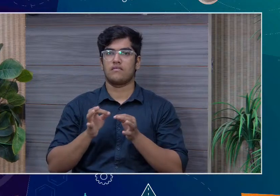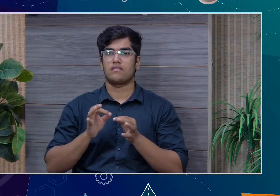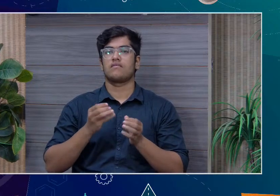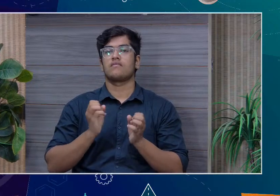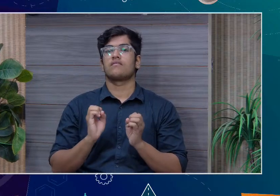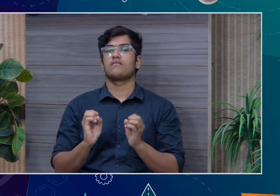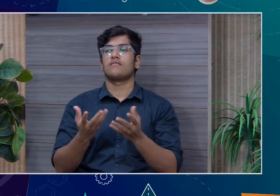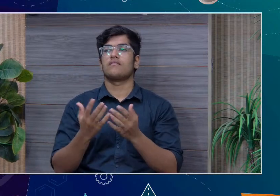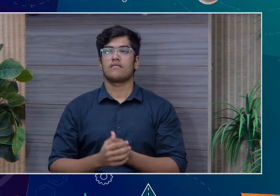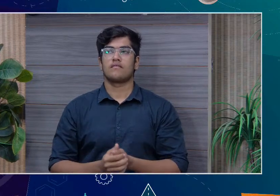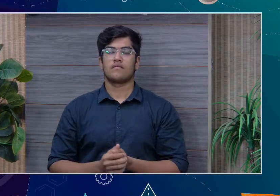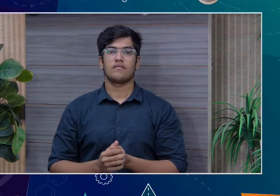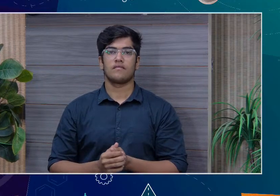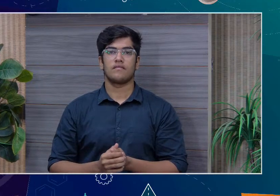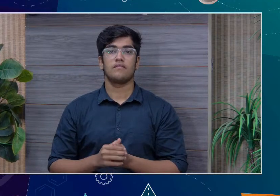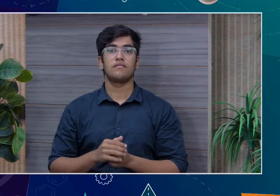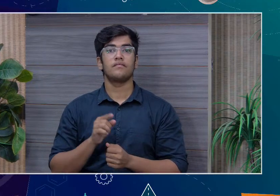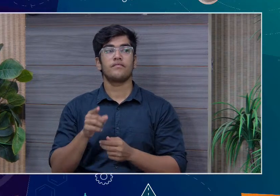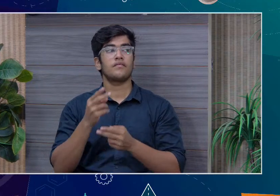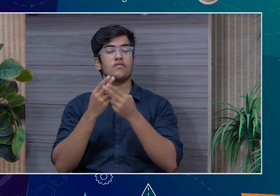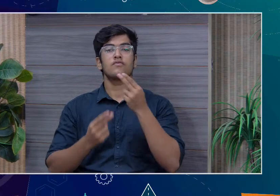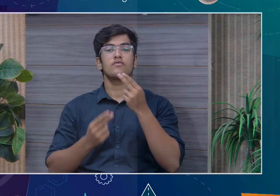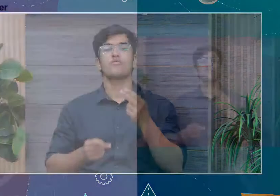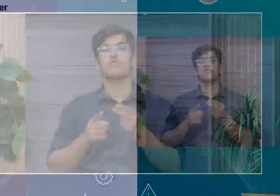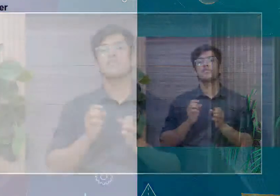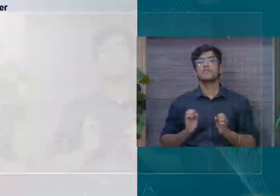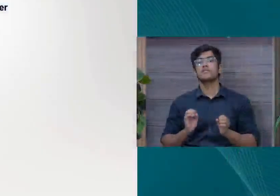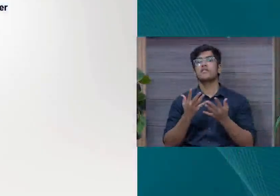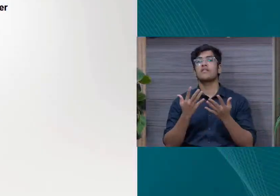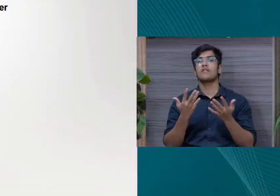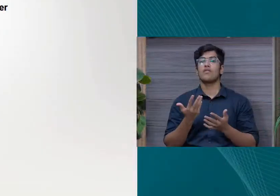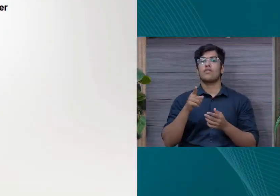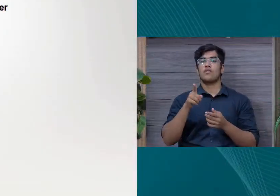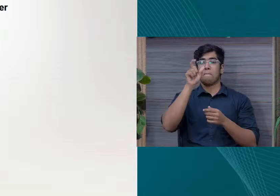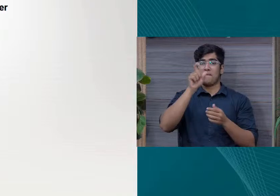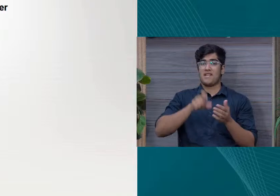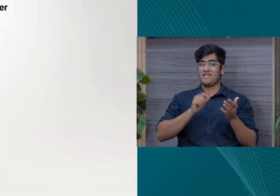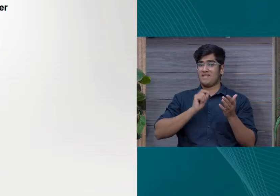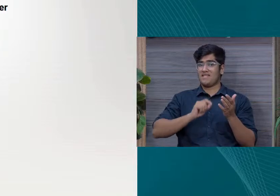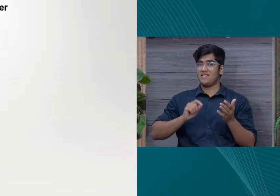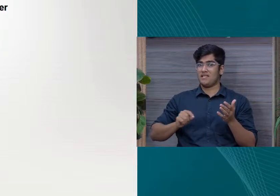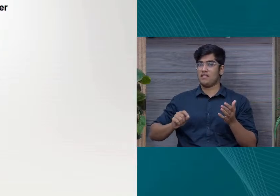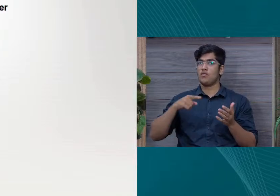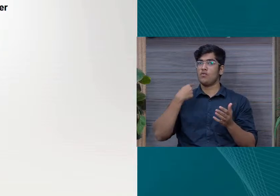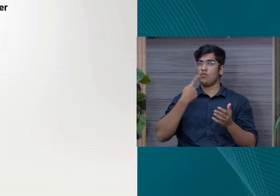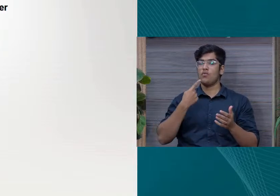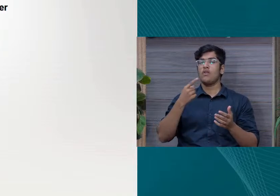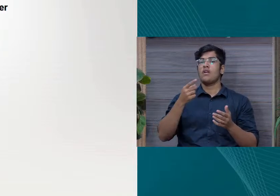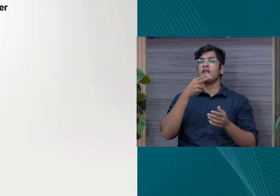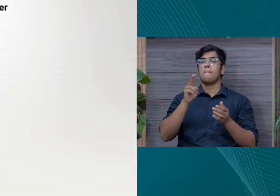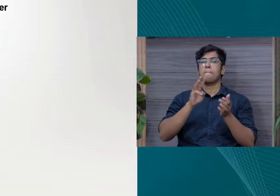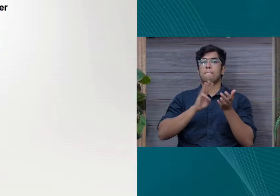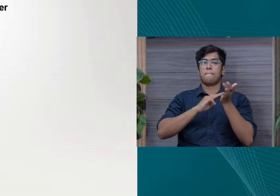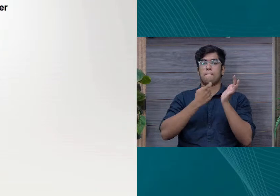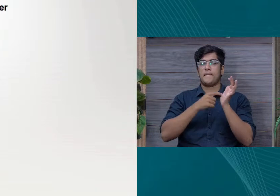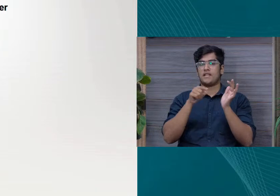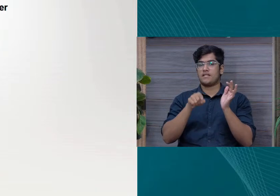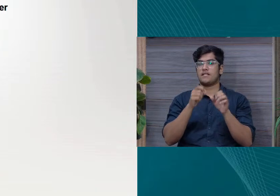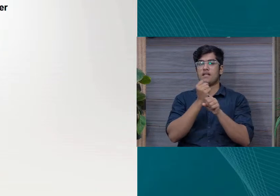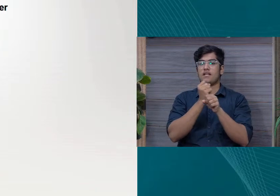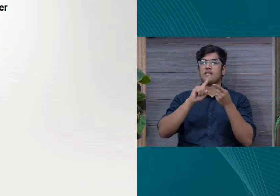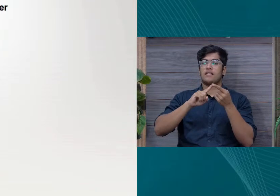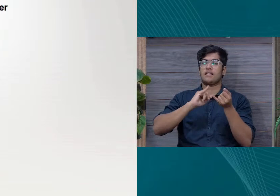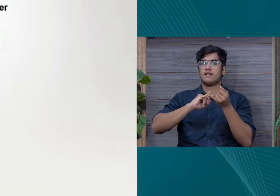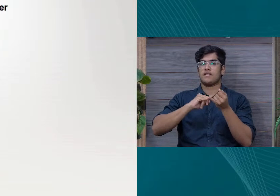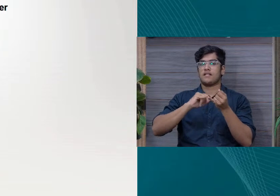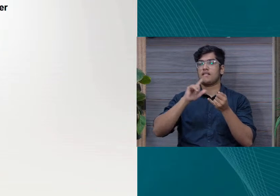is. So the story starts with the author telling us about Mr. Gessler. So Mr. Gessler is